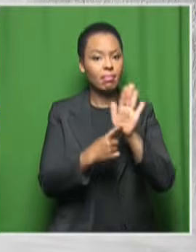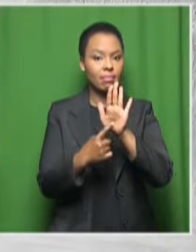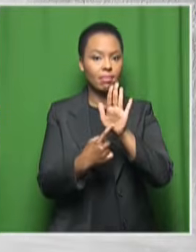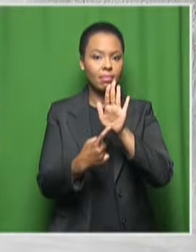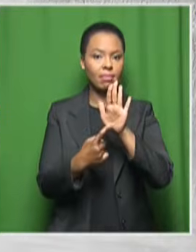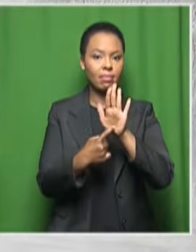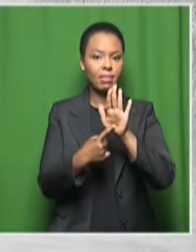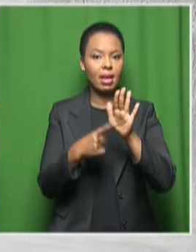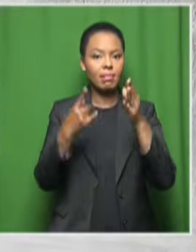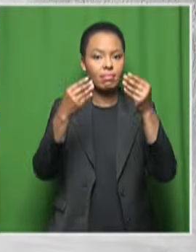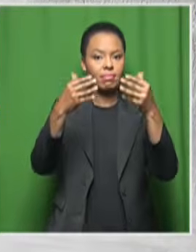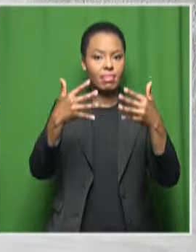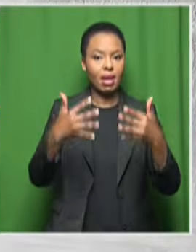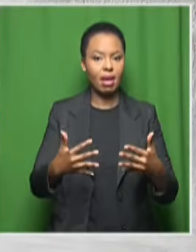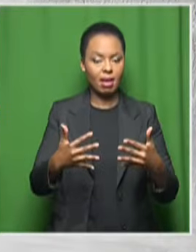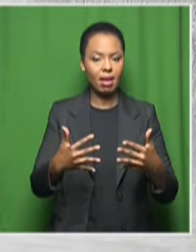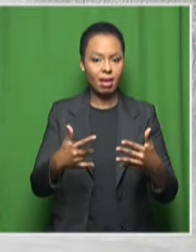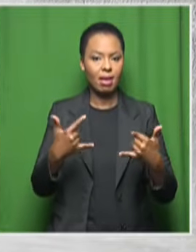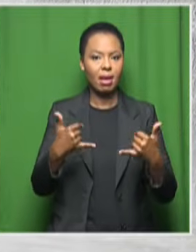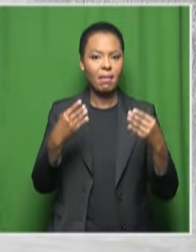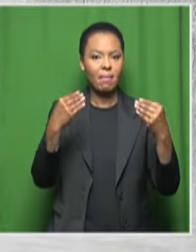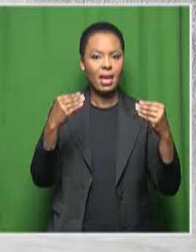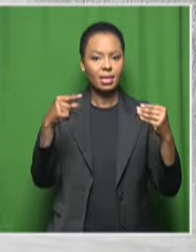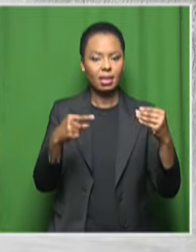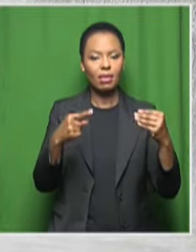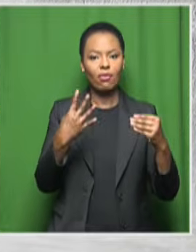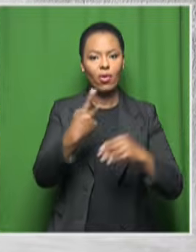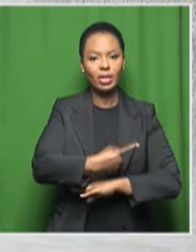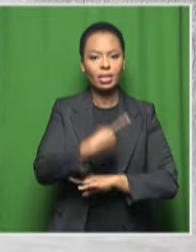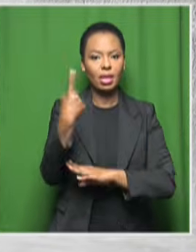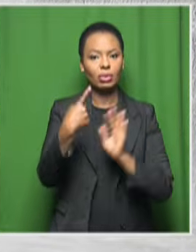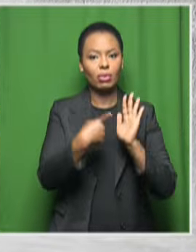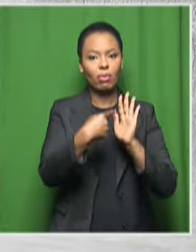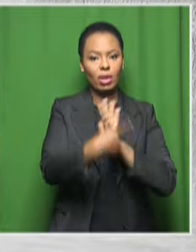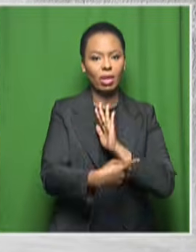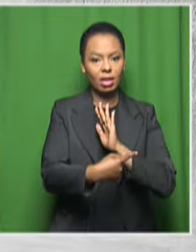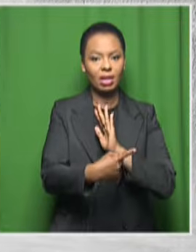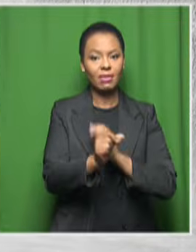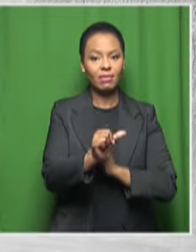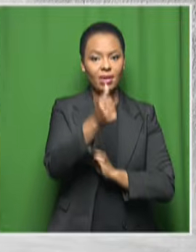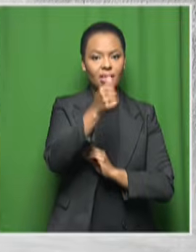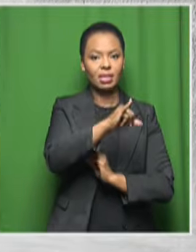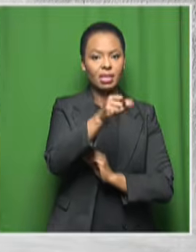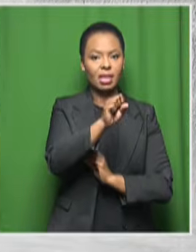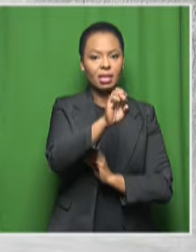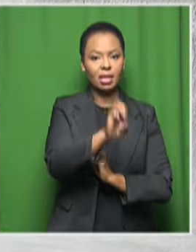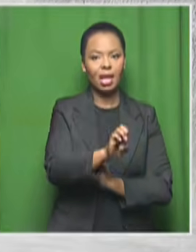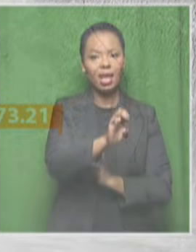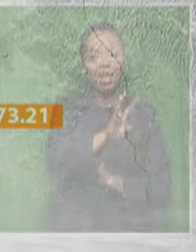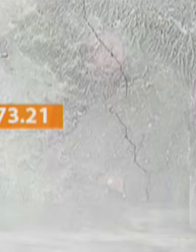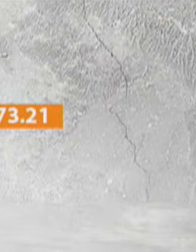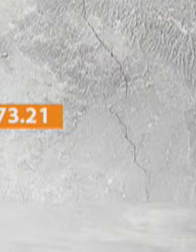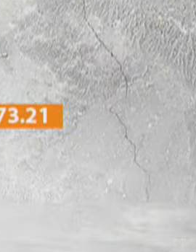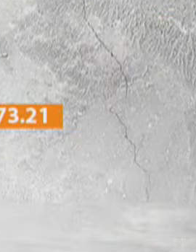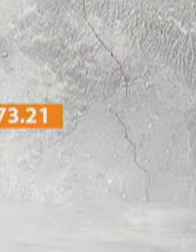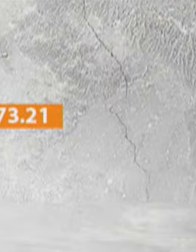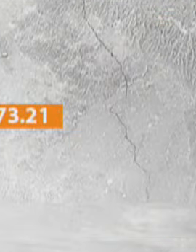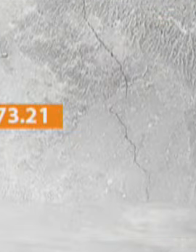market saw a strong rally for the first of the 4 days of the week. On Thursday, the JSE All-Share Index touched an intraday high